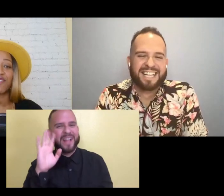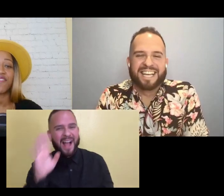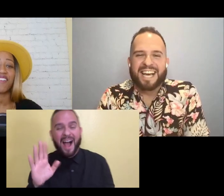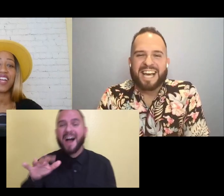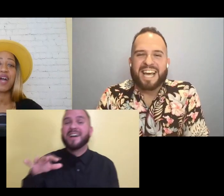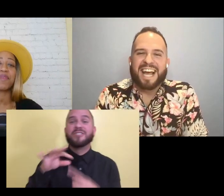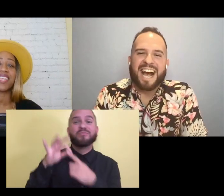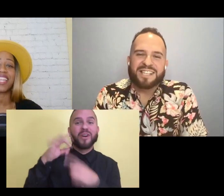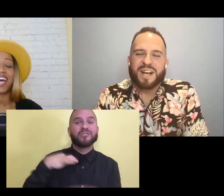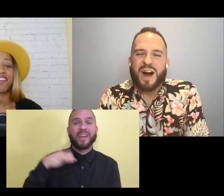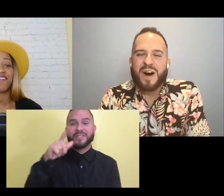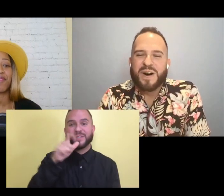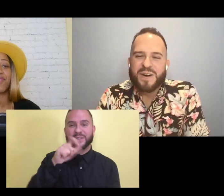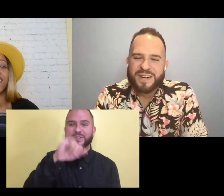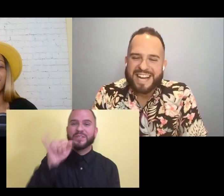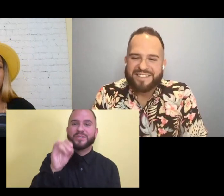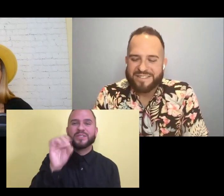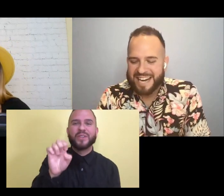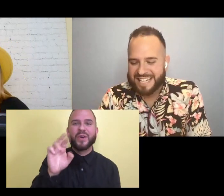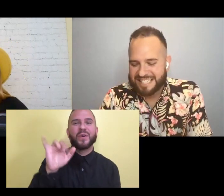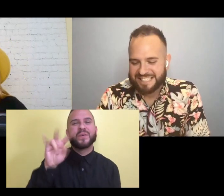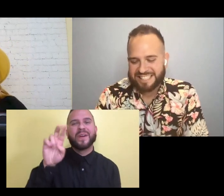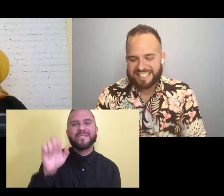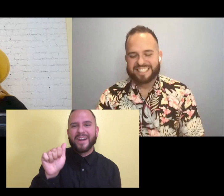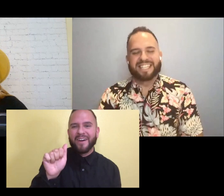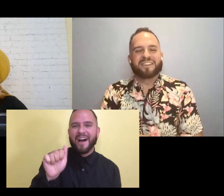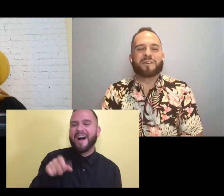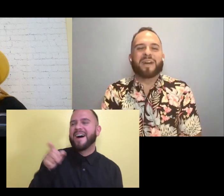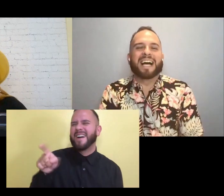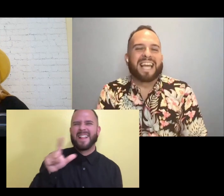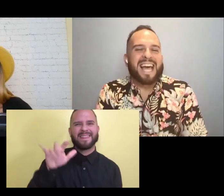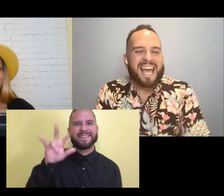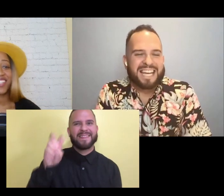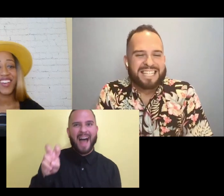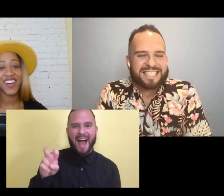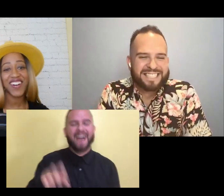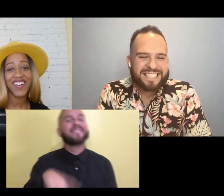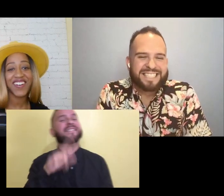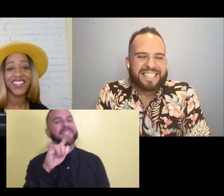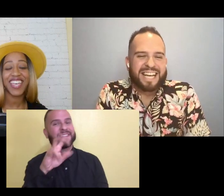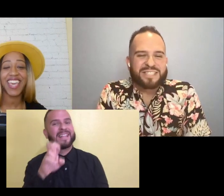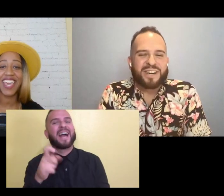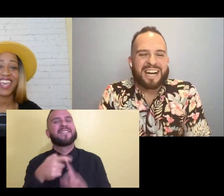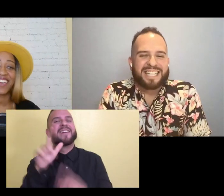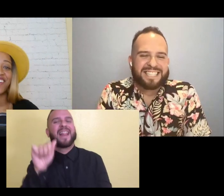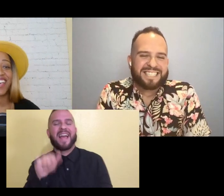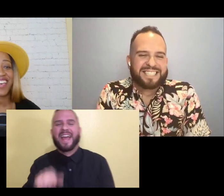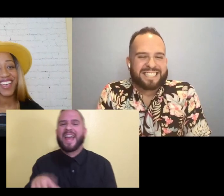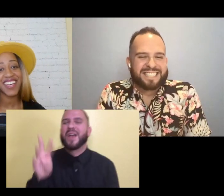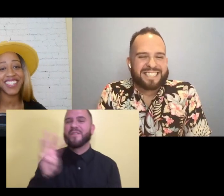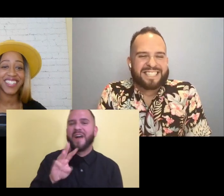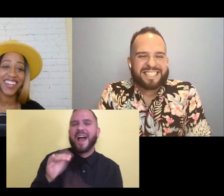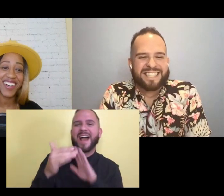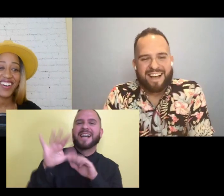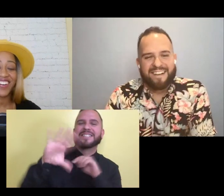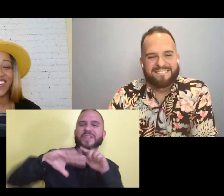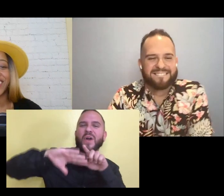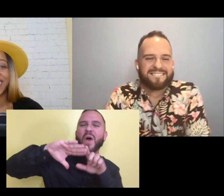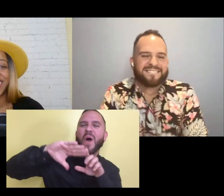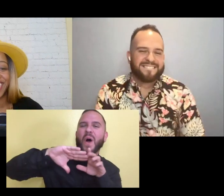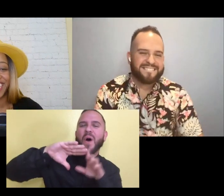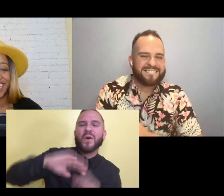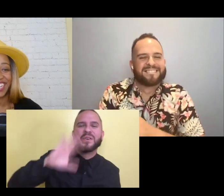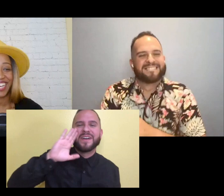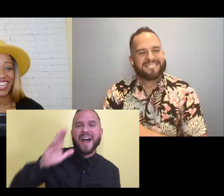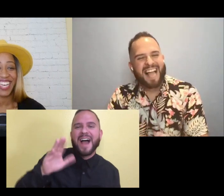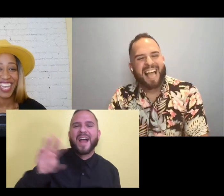Joe Rivera, coming in live from from LA. West Coast. That's right. Hey, West